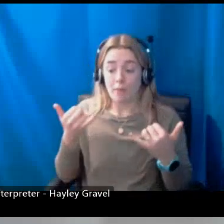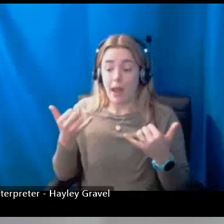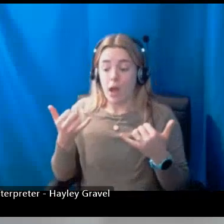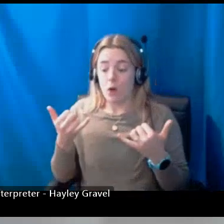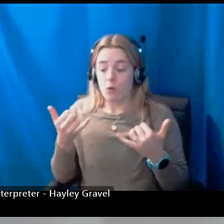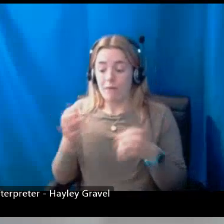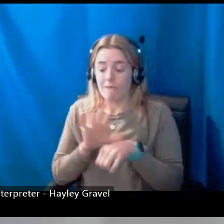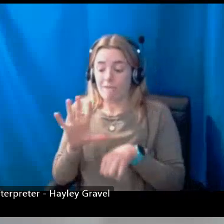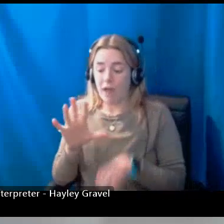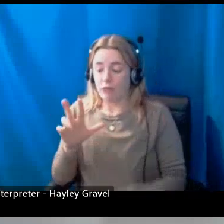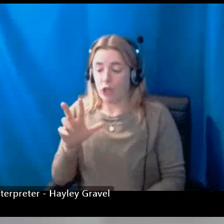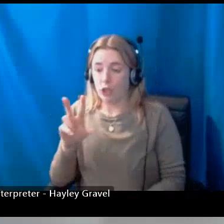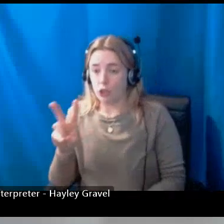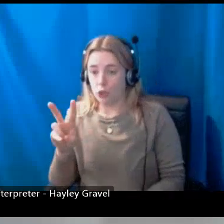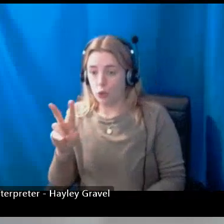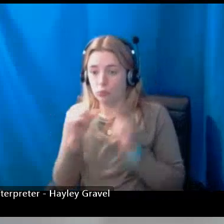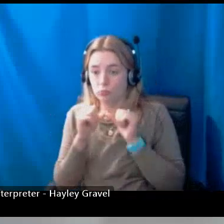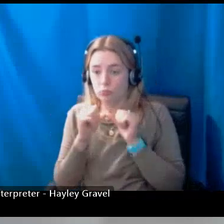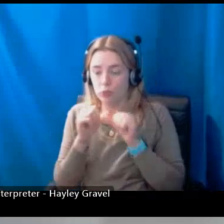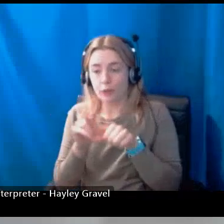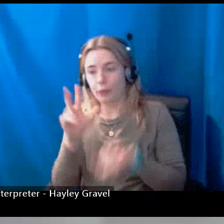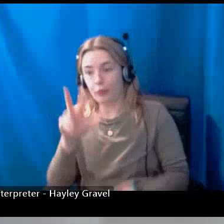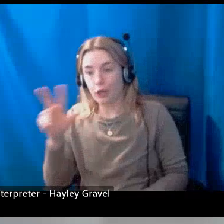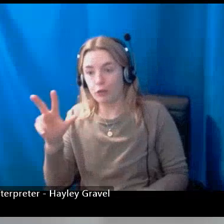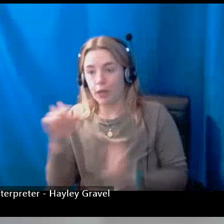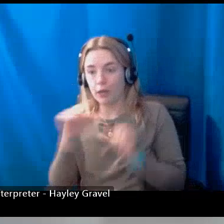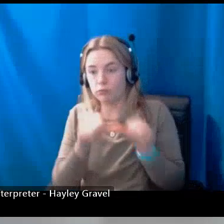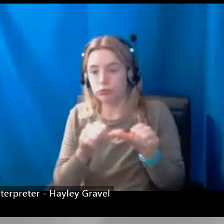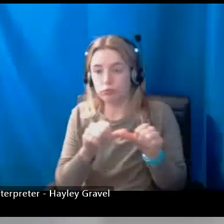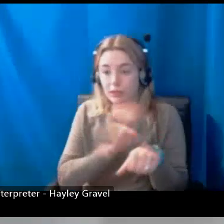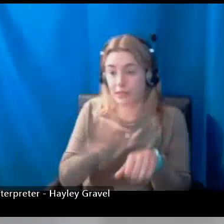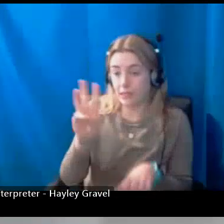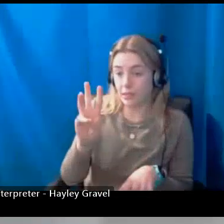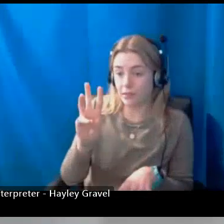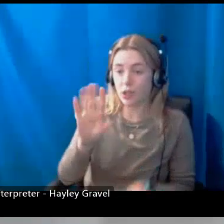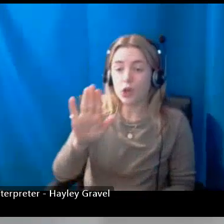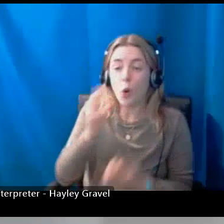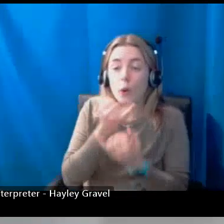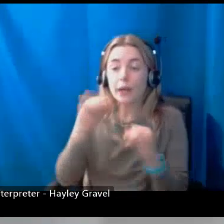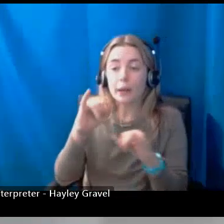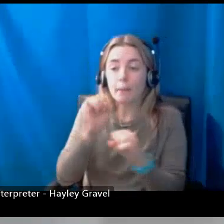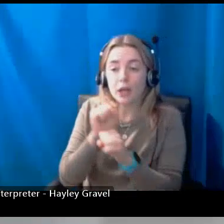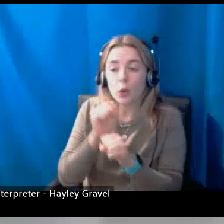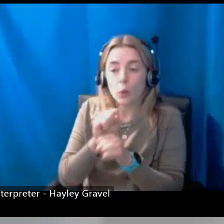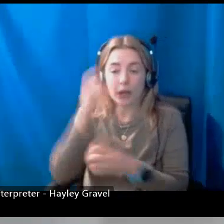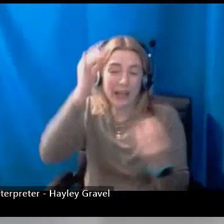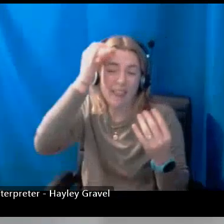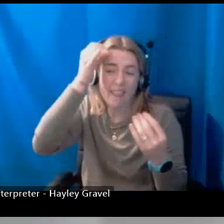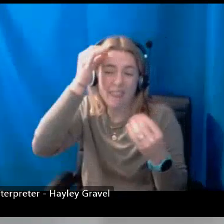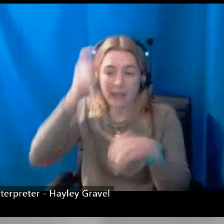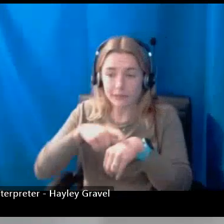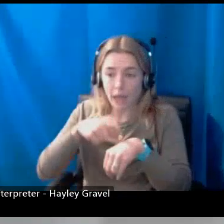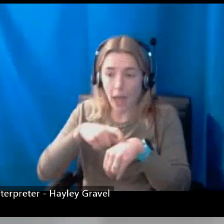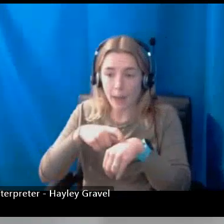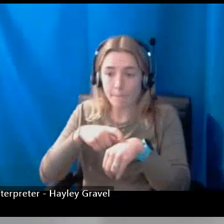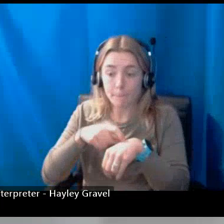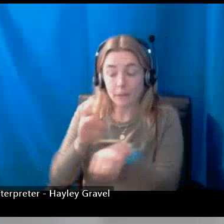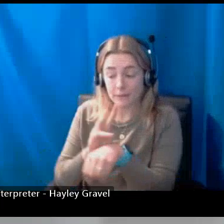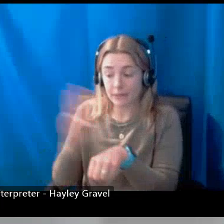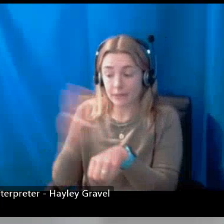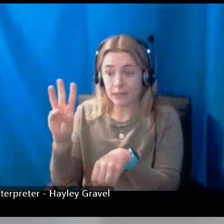o'clock. We're going to come back and then we're going to share. Okay. We're going to share where you think where this is